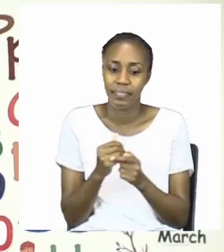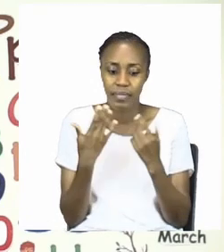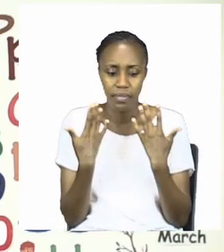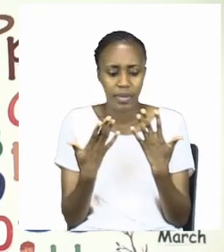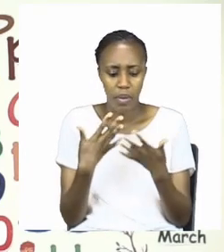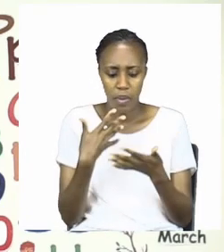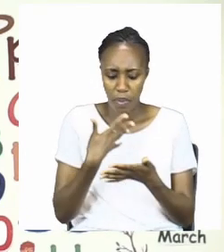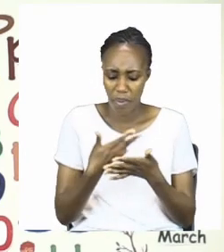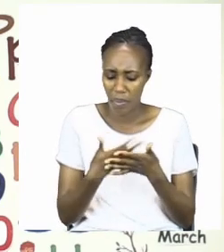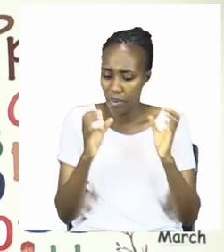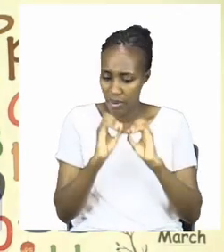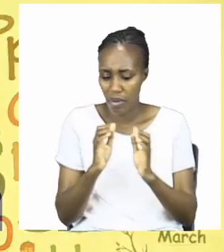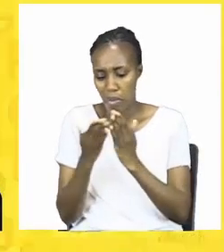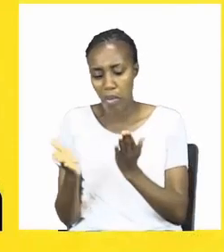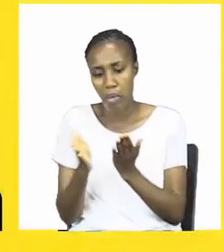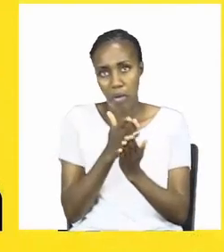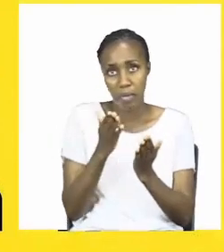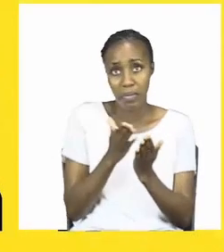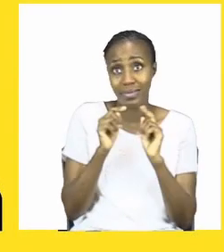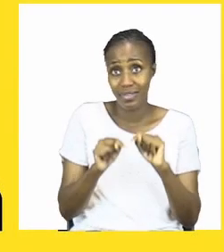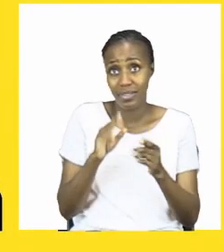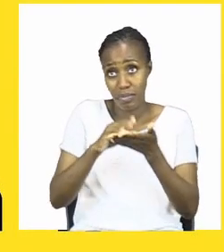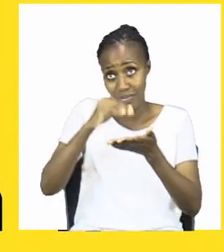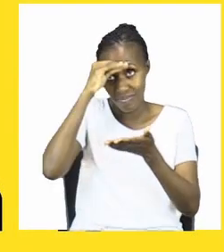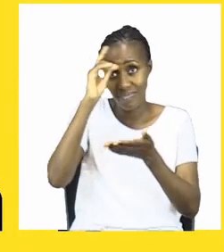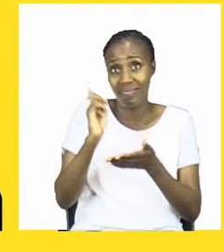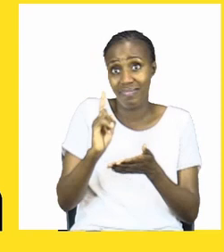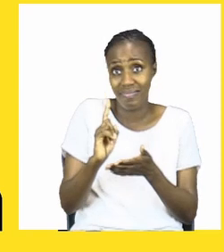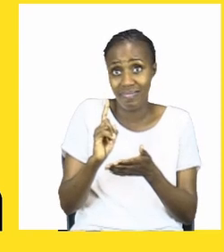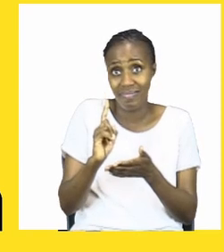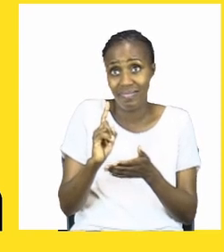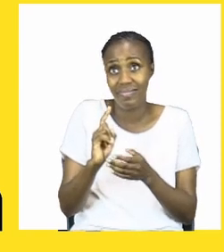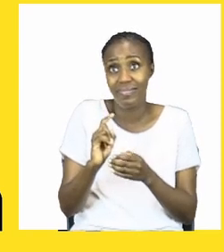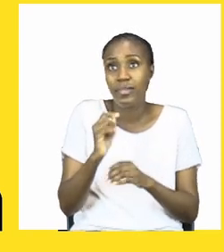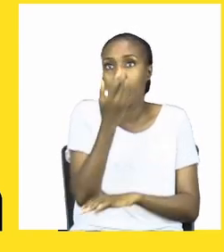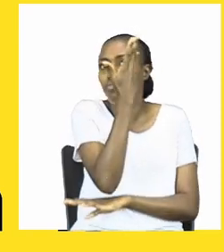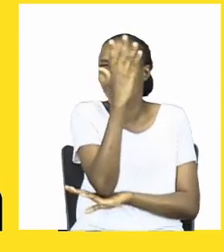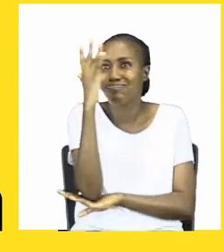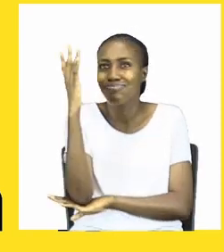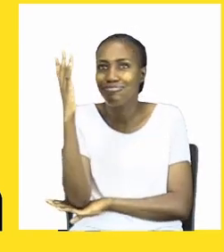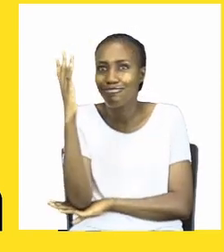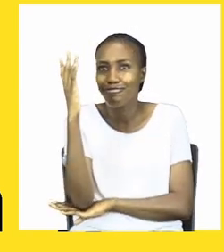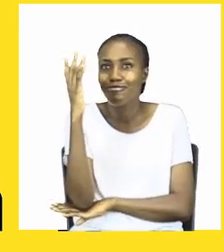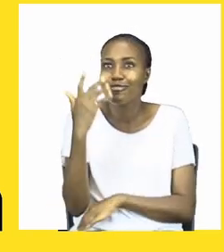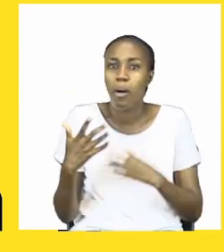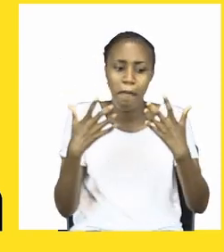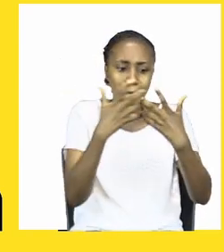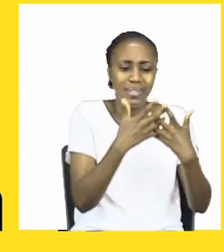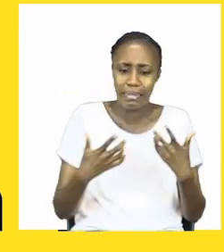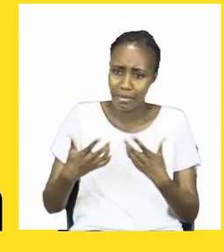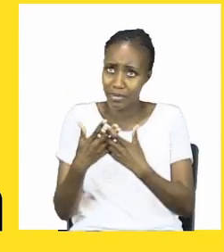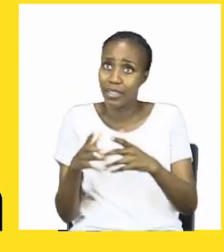dry before we touch anything. Now let's see what we learn about today. In today's lesson, we will do